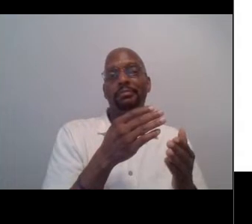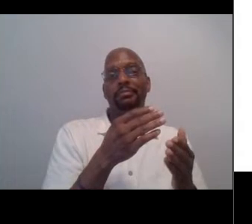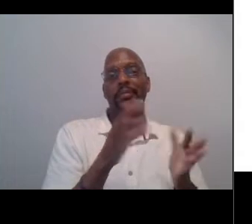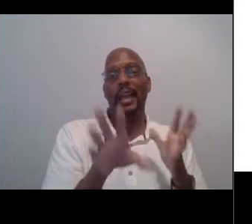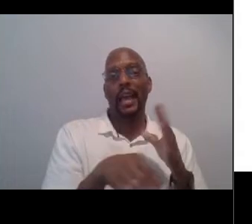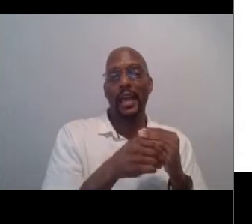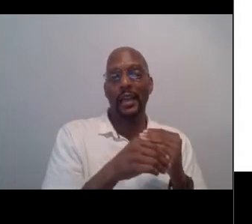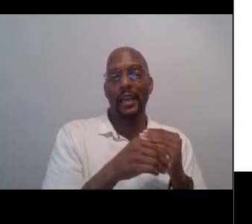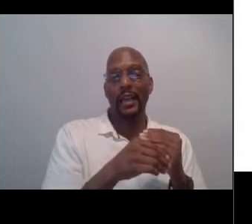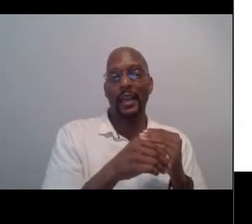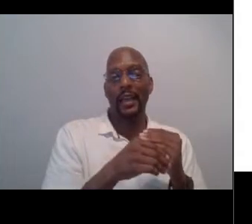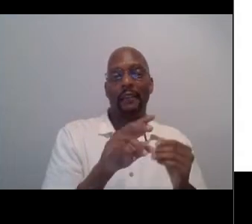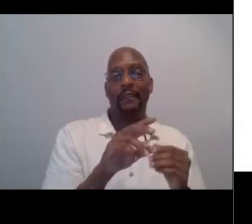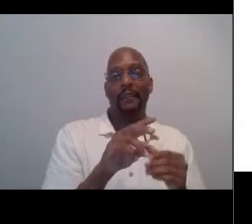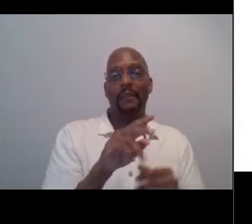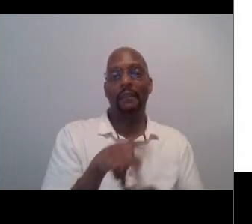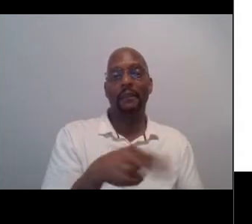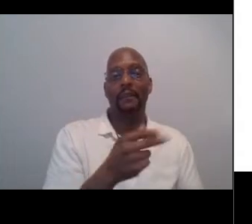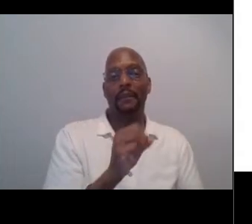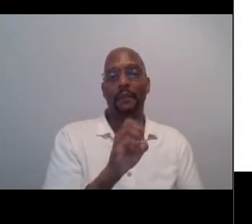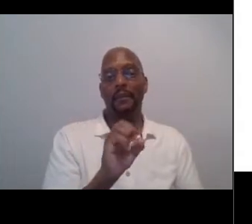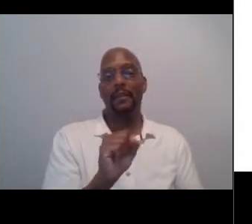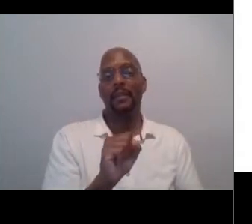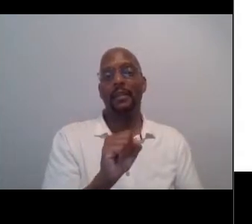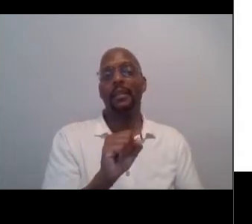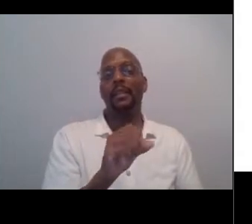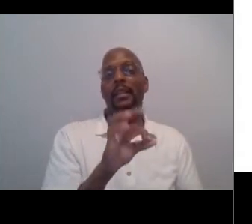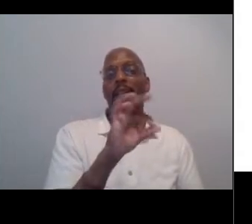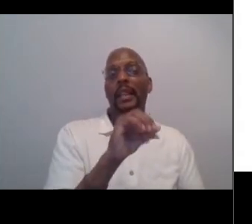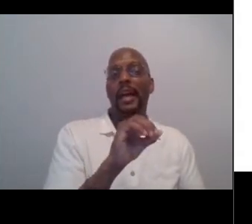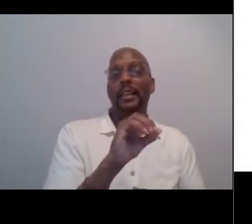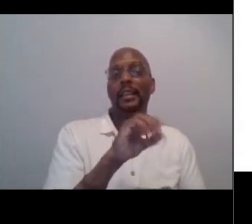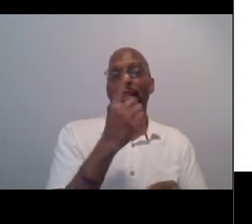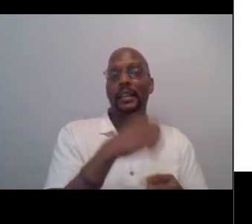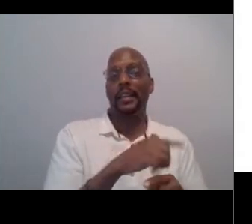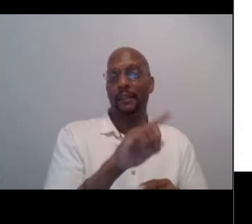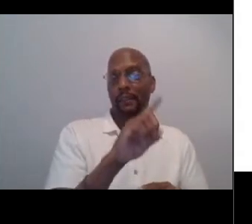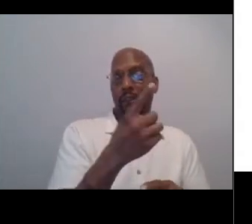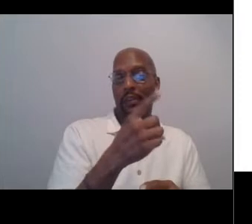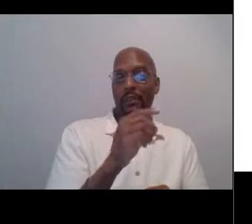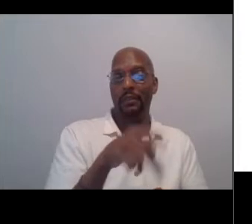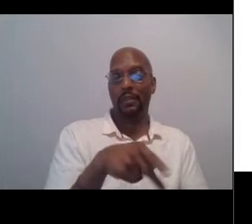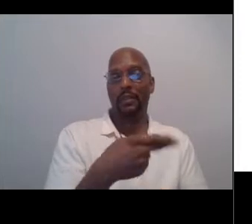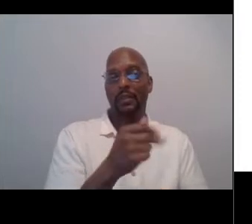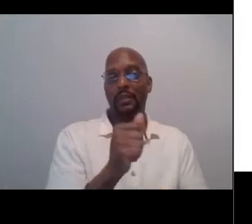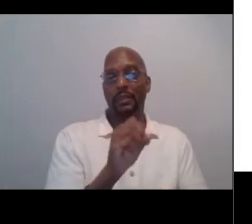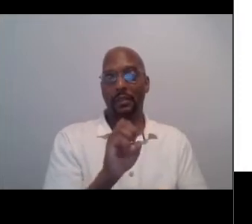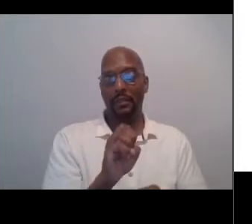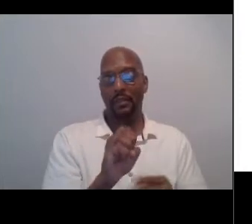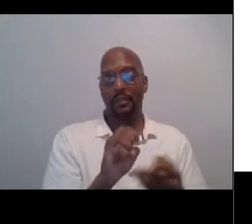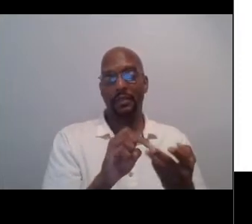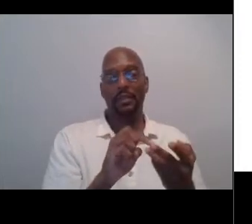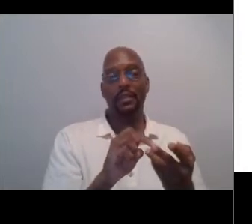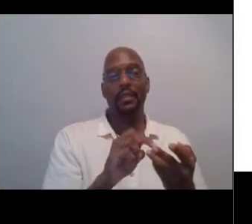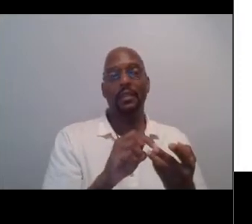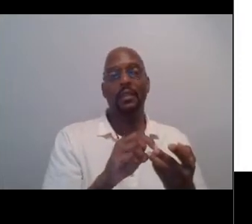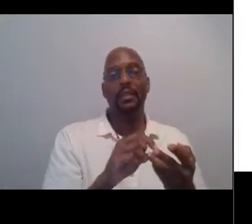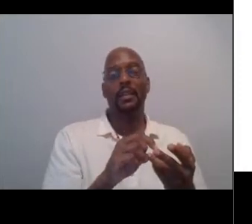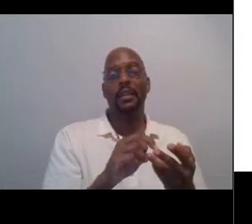first phase lasts for 90 days. And we're seeking to understand the safety of, can we meet the